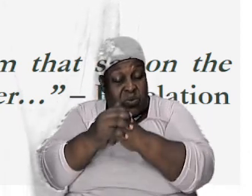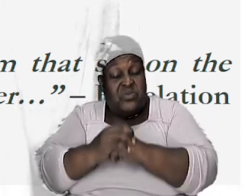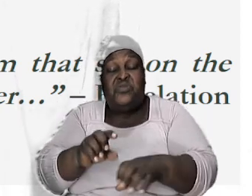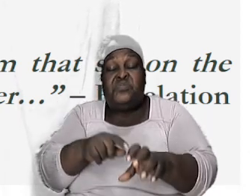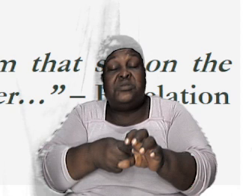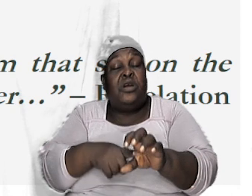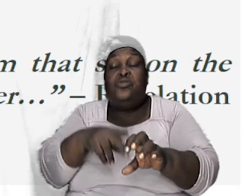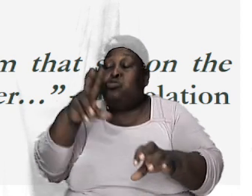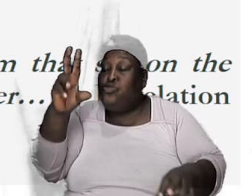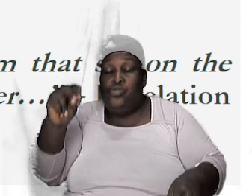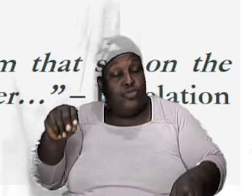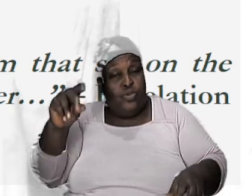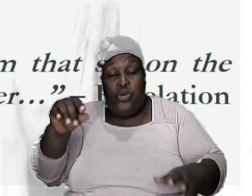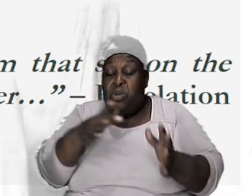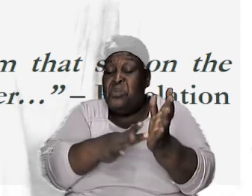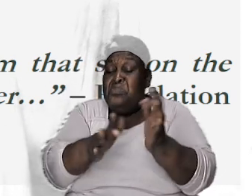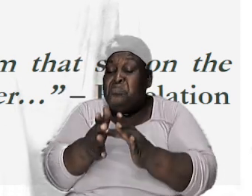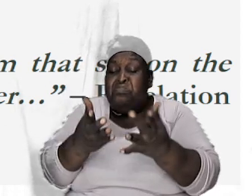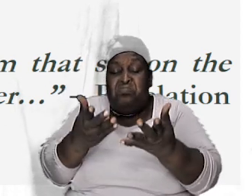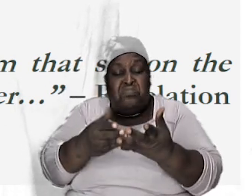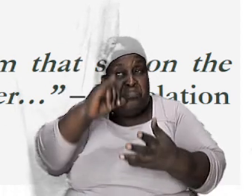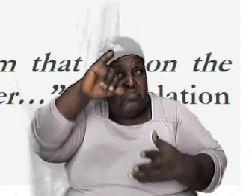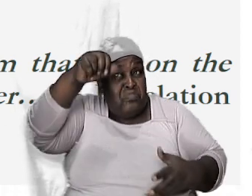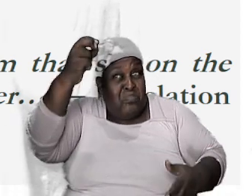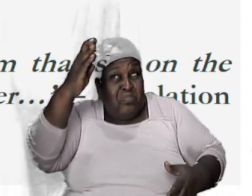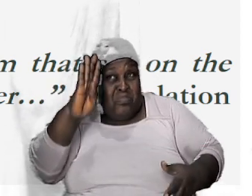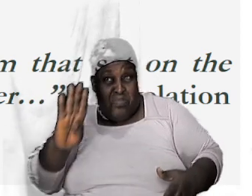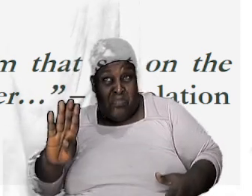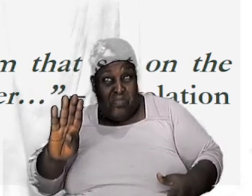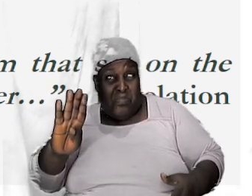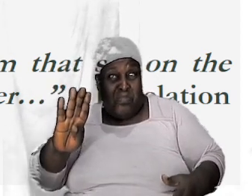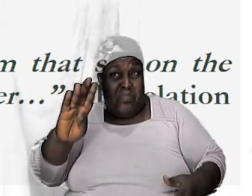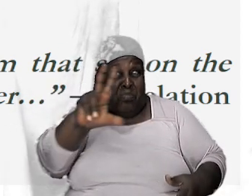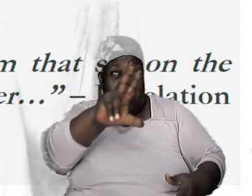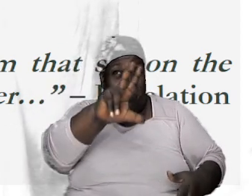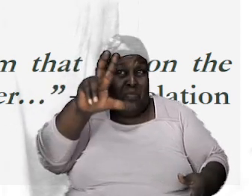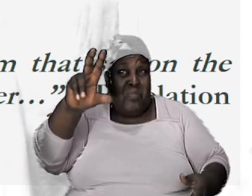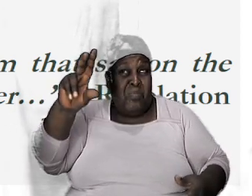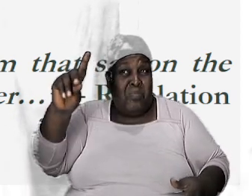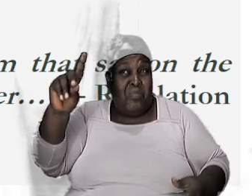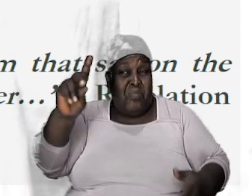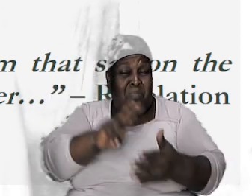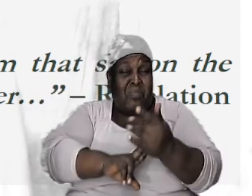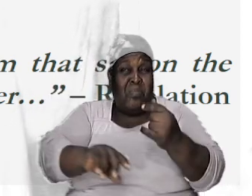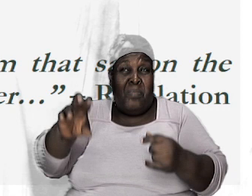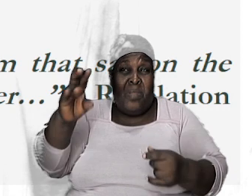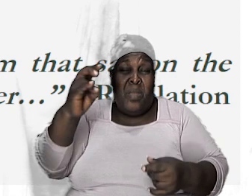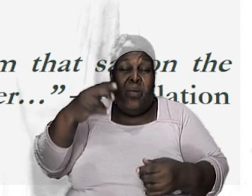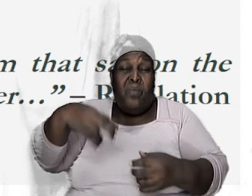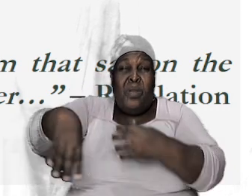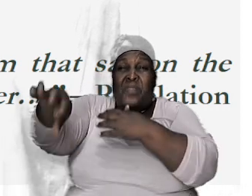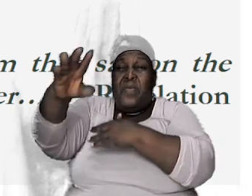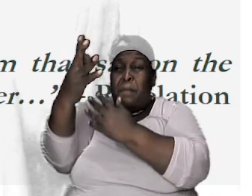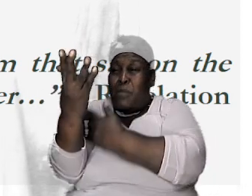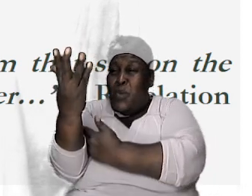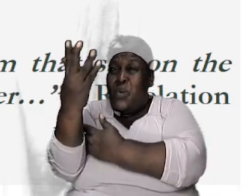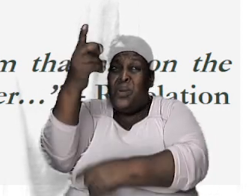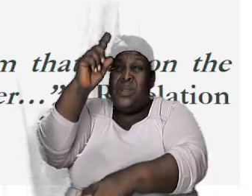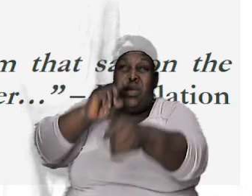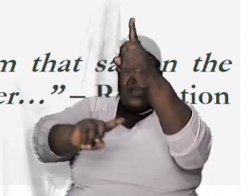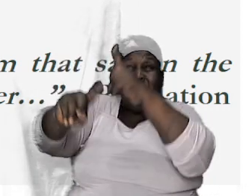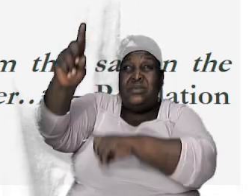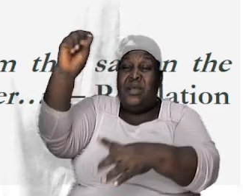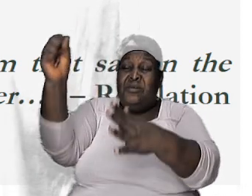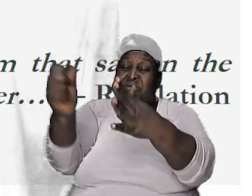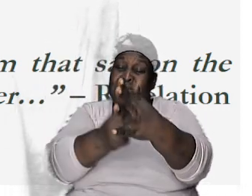No. The Bible says in Job chapter 38 and verse 7, when the morning stars sang together